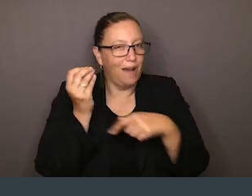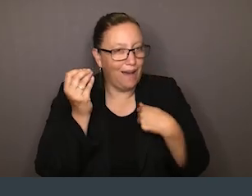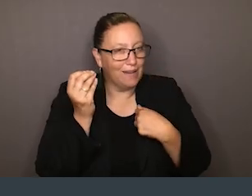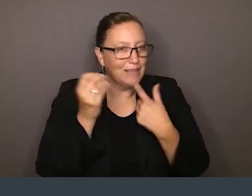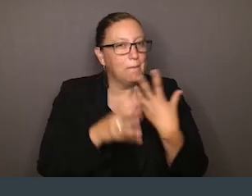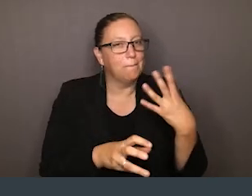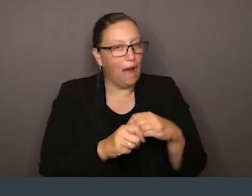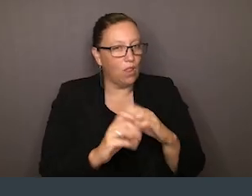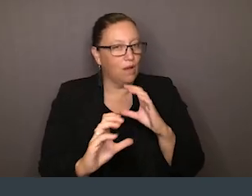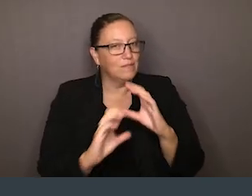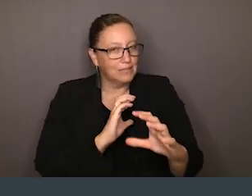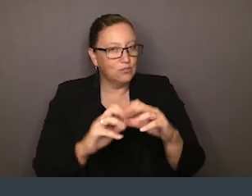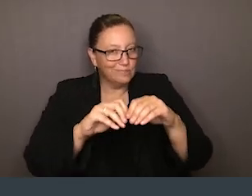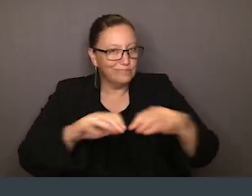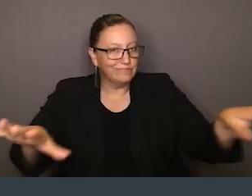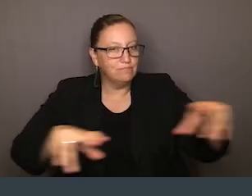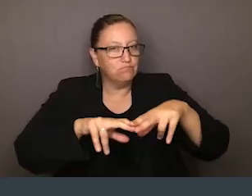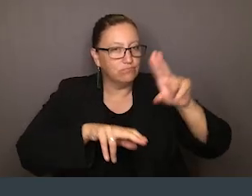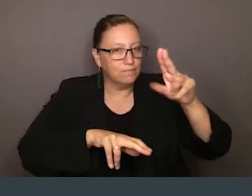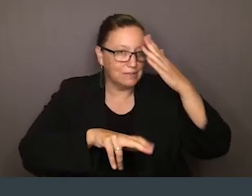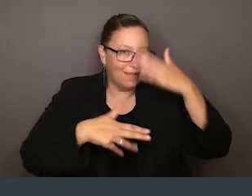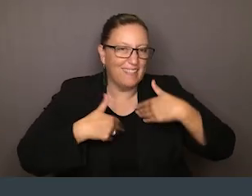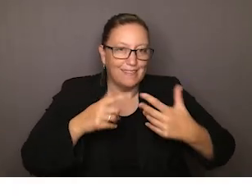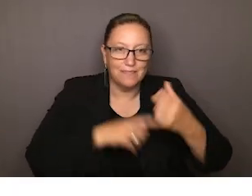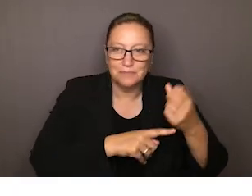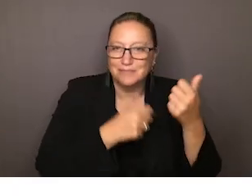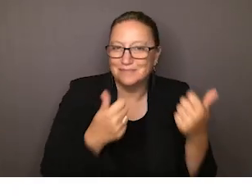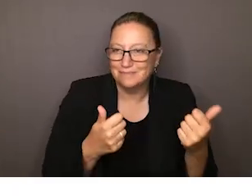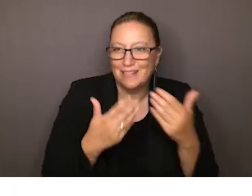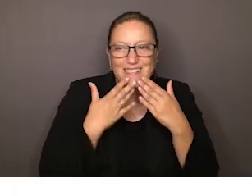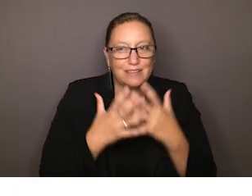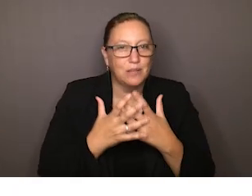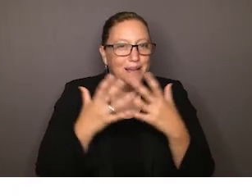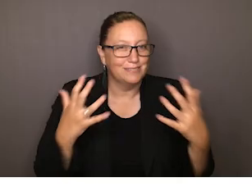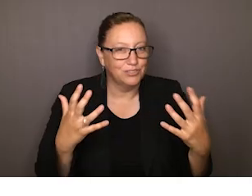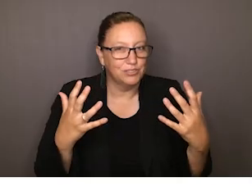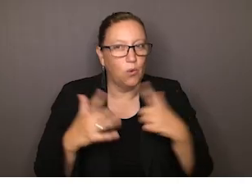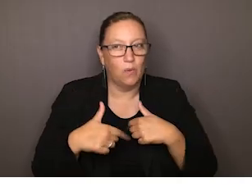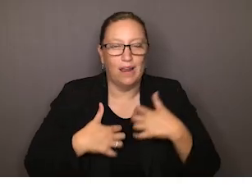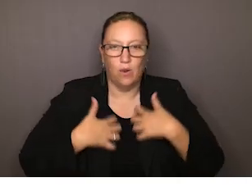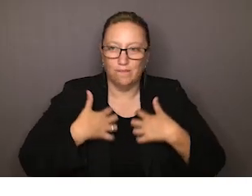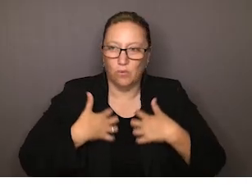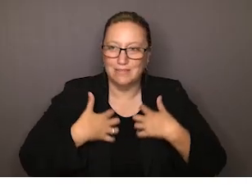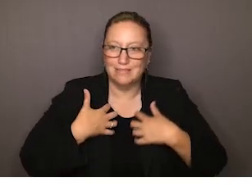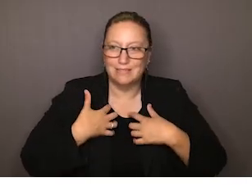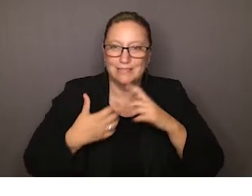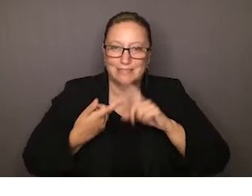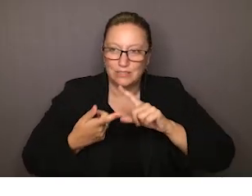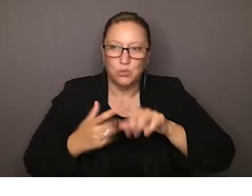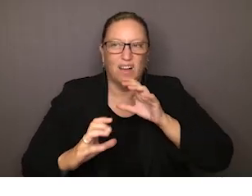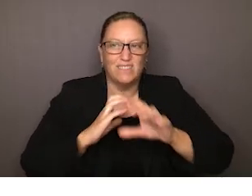learning, and being part of this conversation. So thank you so much. We look